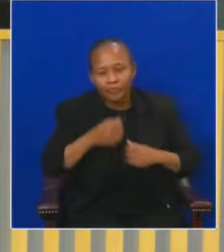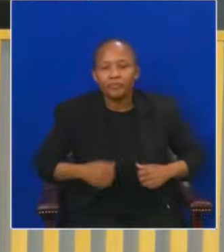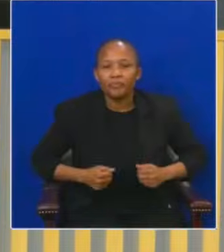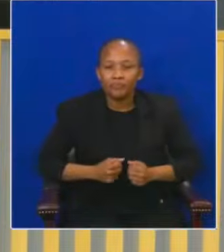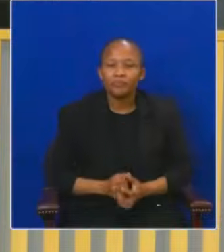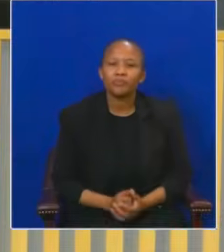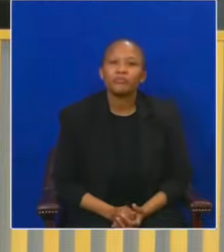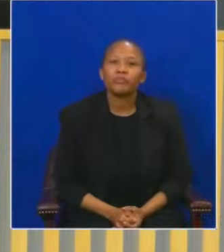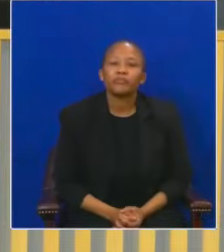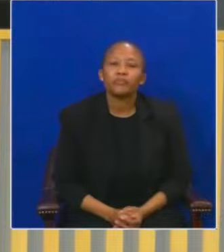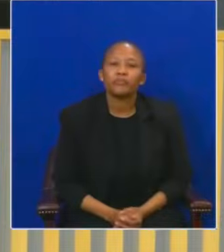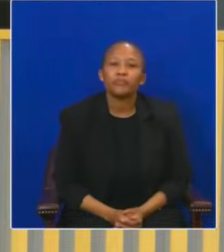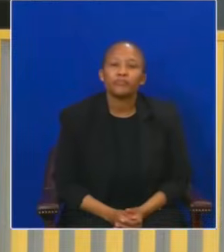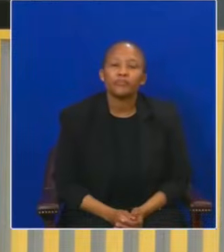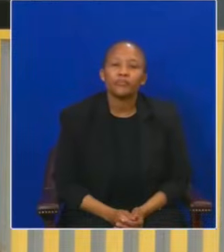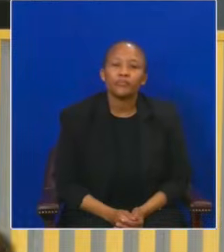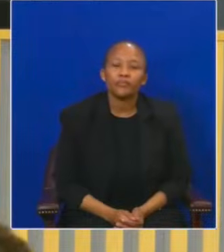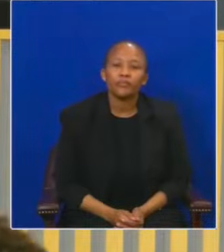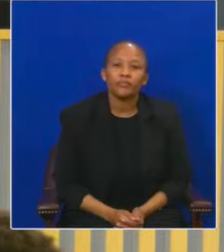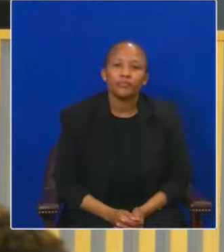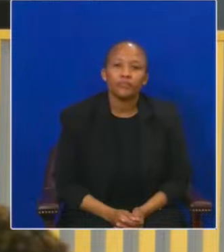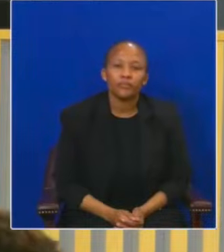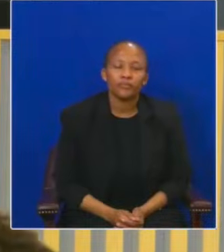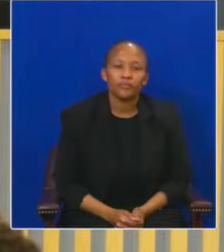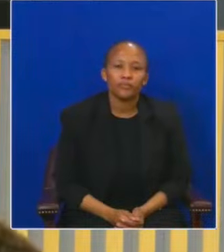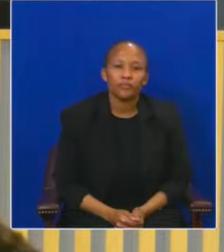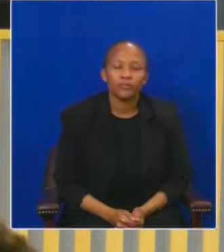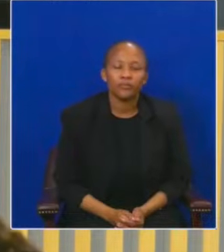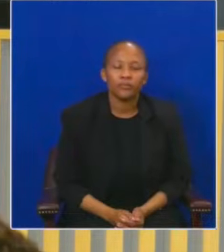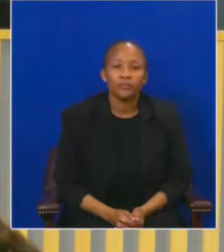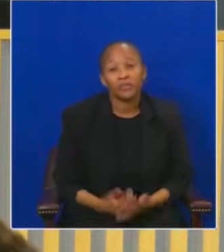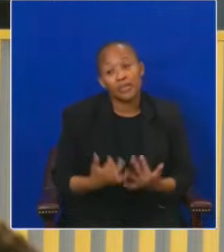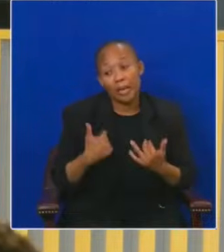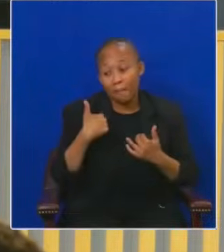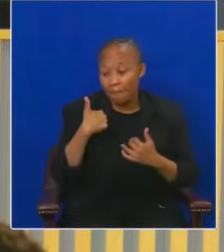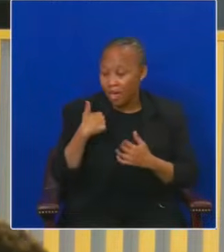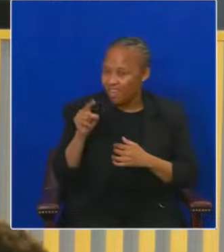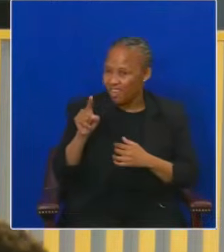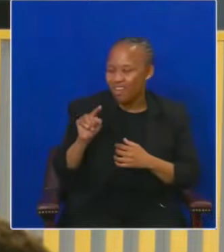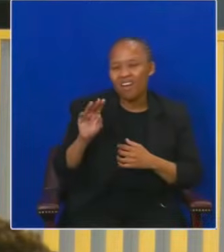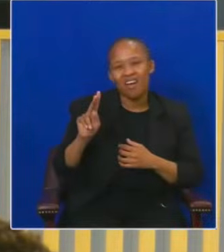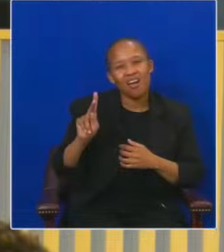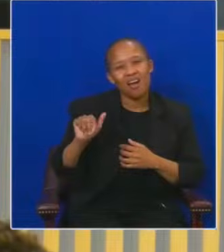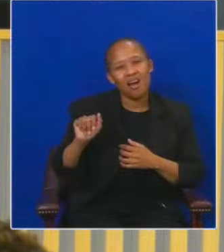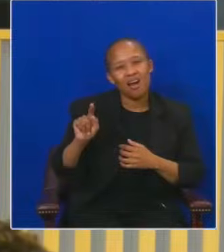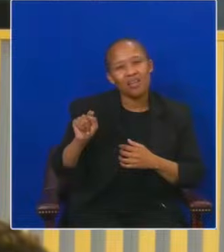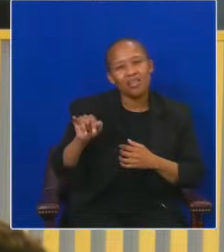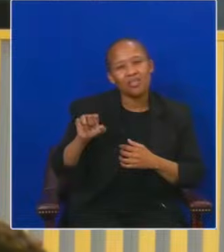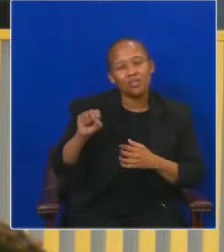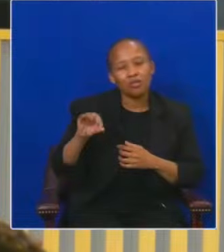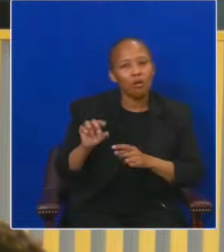I questioned him of these items, more especially with the